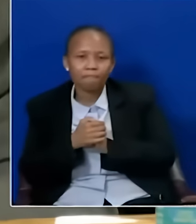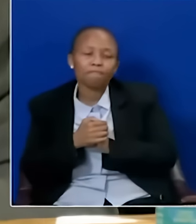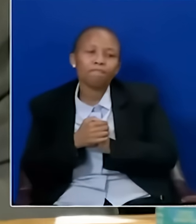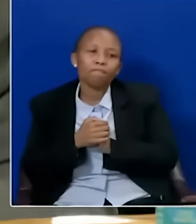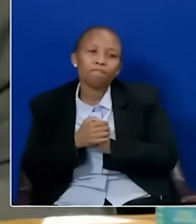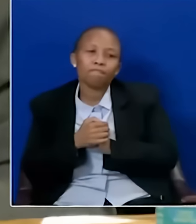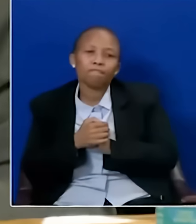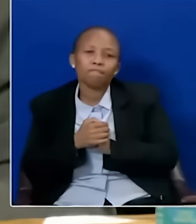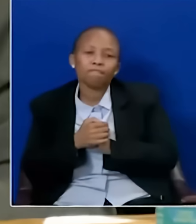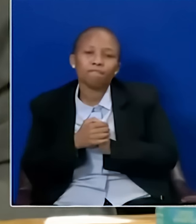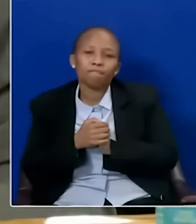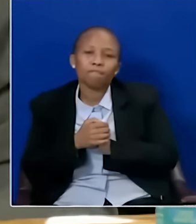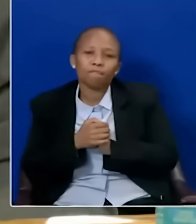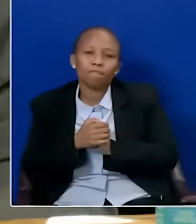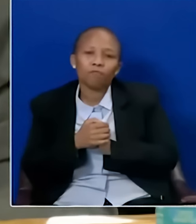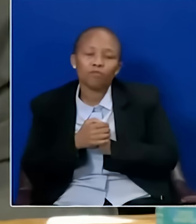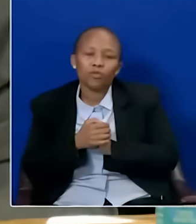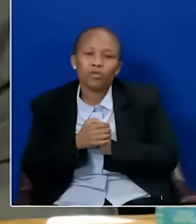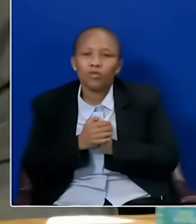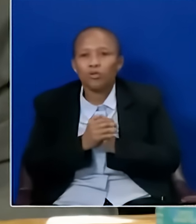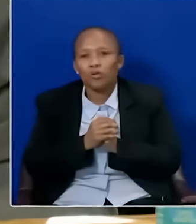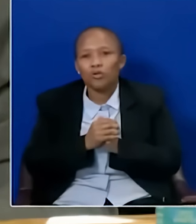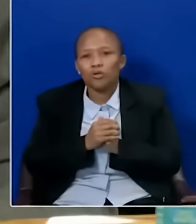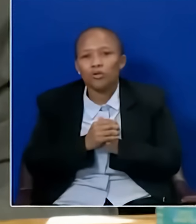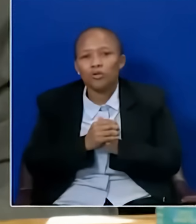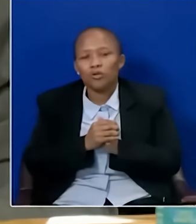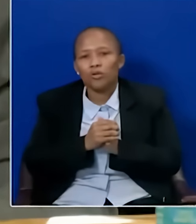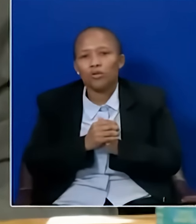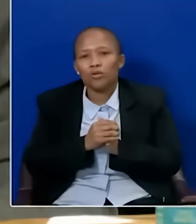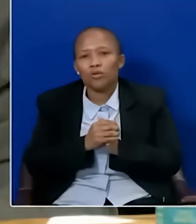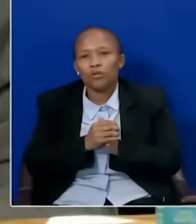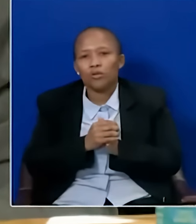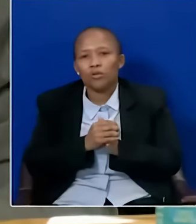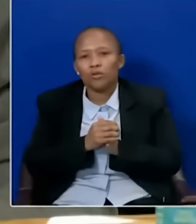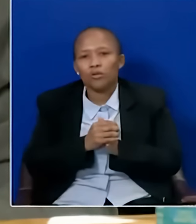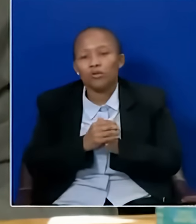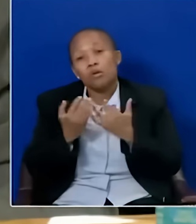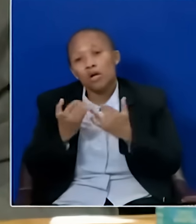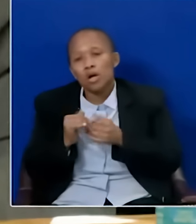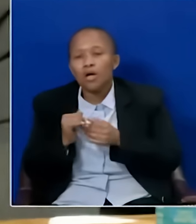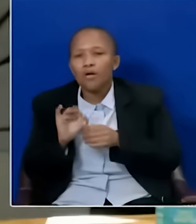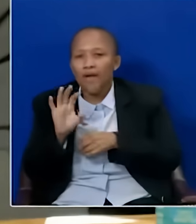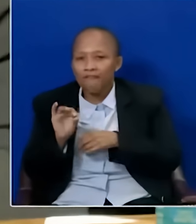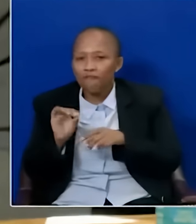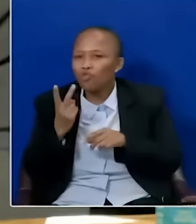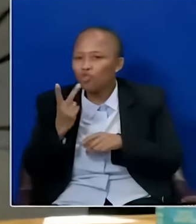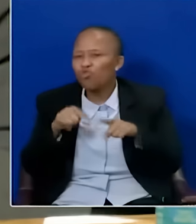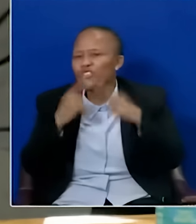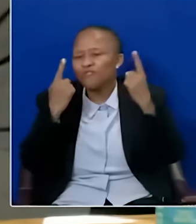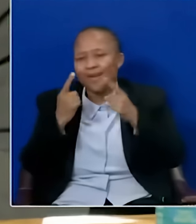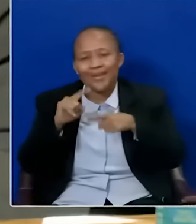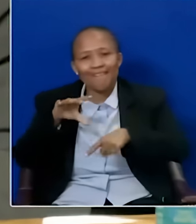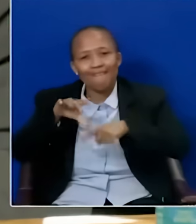And then also you'd never have two different findings on the same bullet cores. And the one